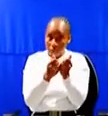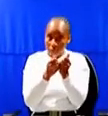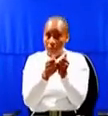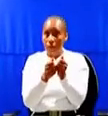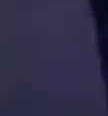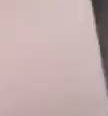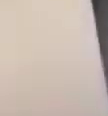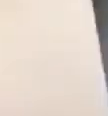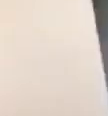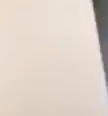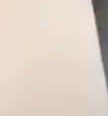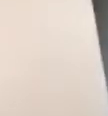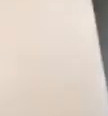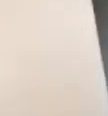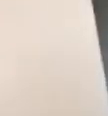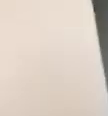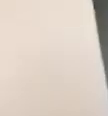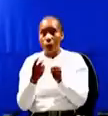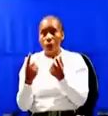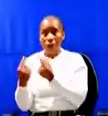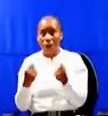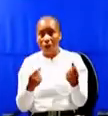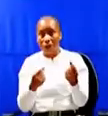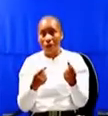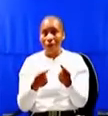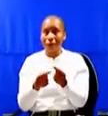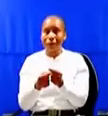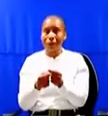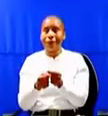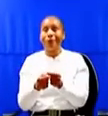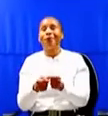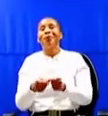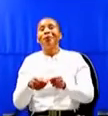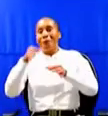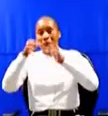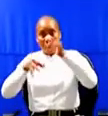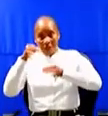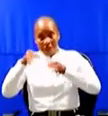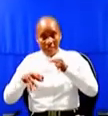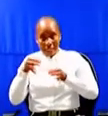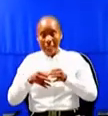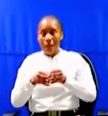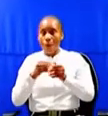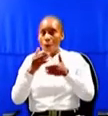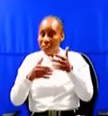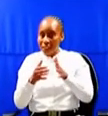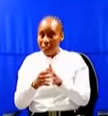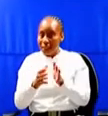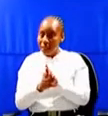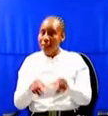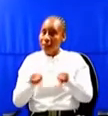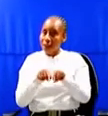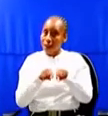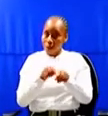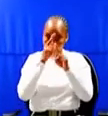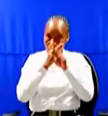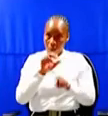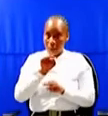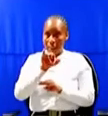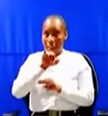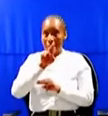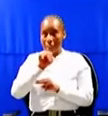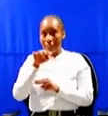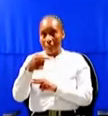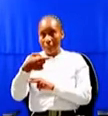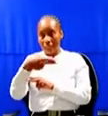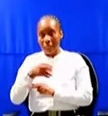be superfluous. Politics should not trump procedure, as the Honourable Singh has said. In this regard, the panel makes